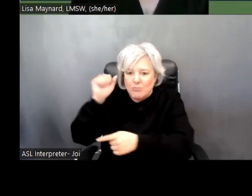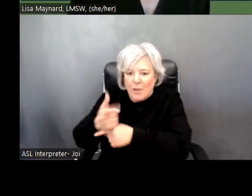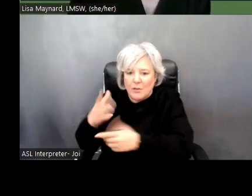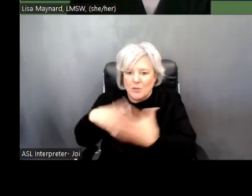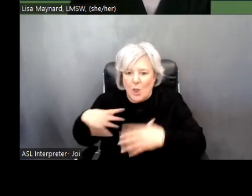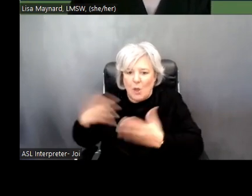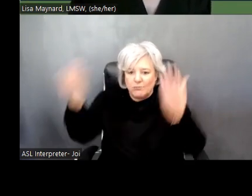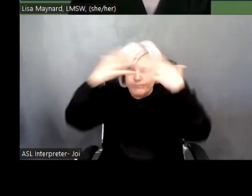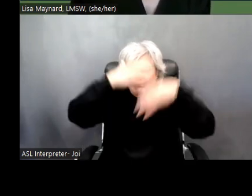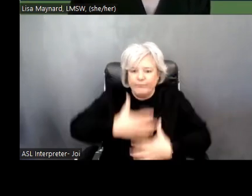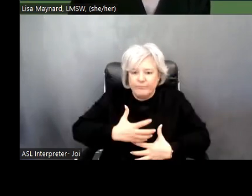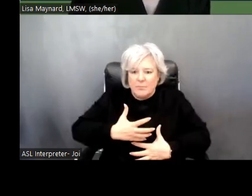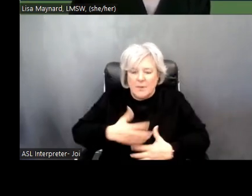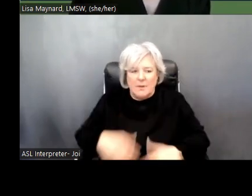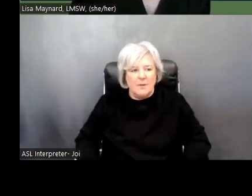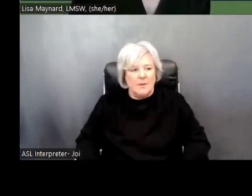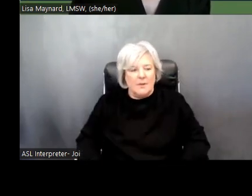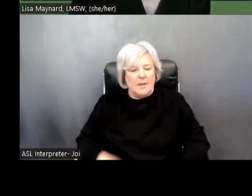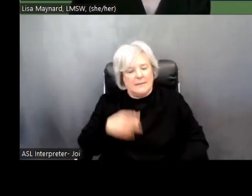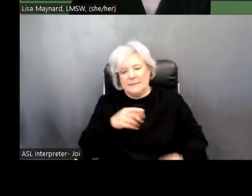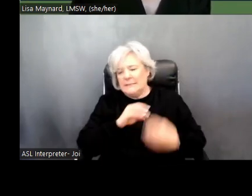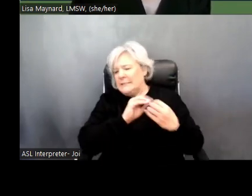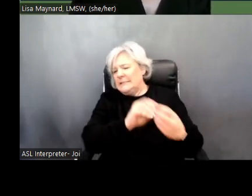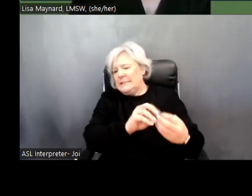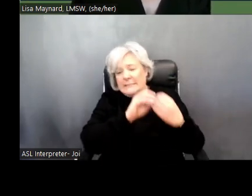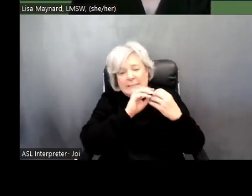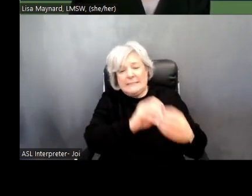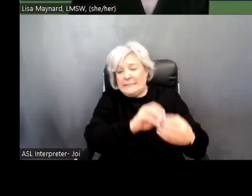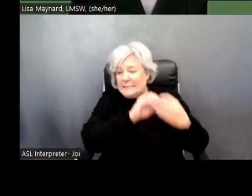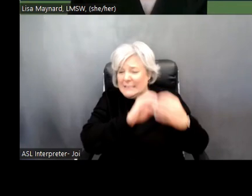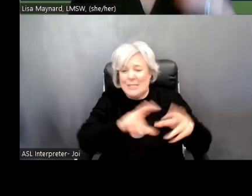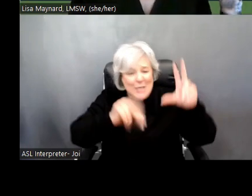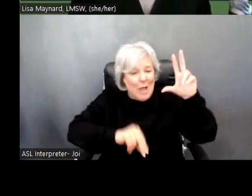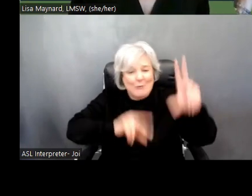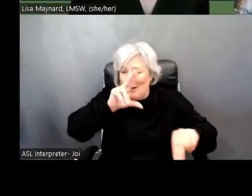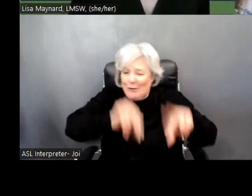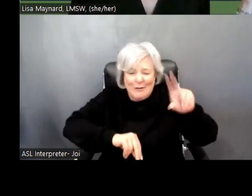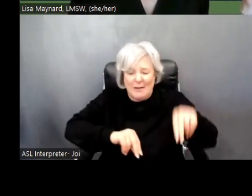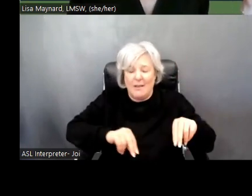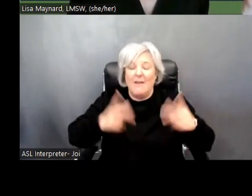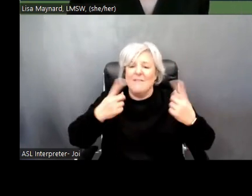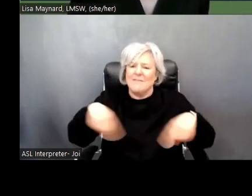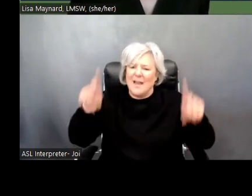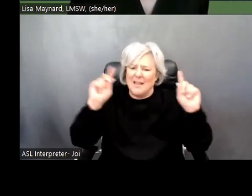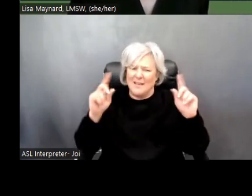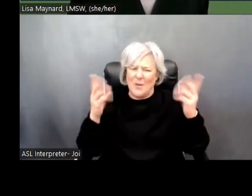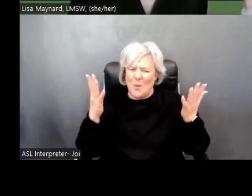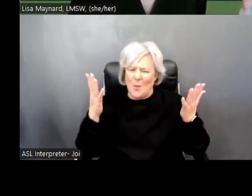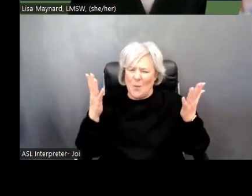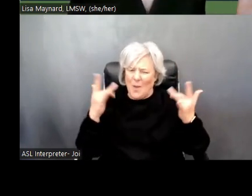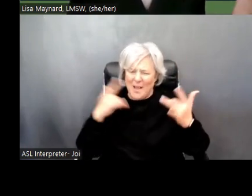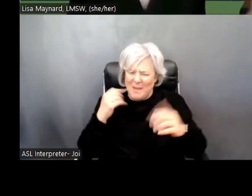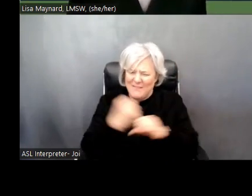her. And we had fight after fight after fight until it finally dawned on me, like, why am I fighting about this,